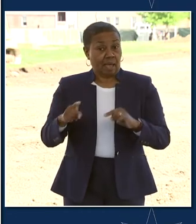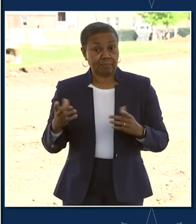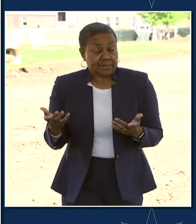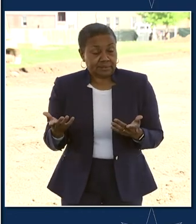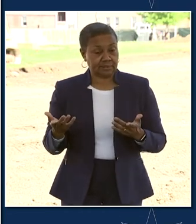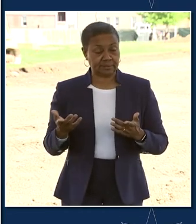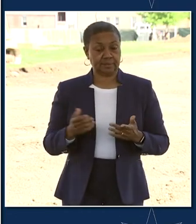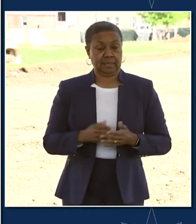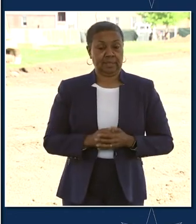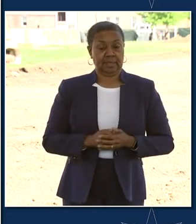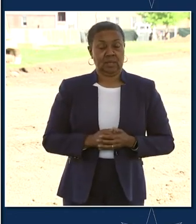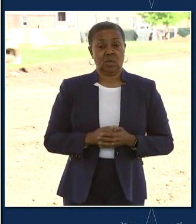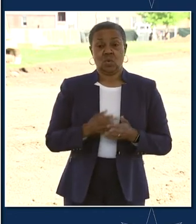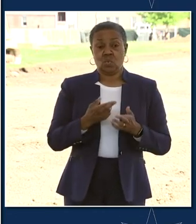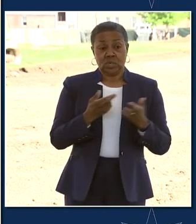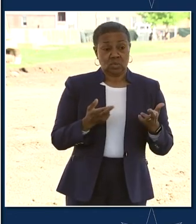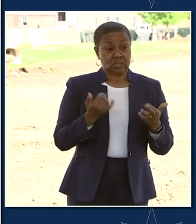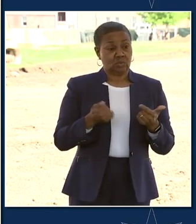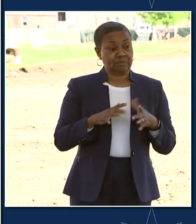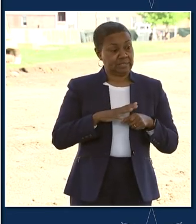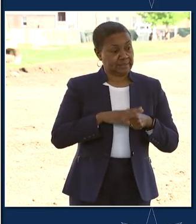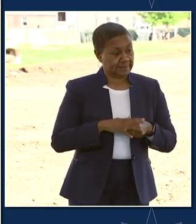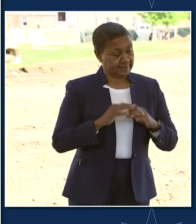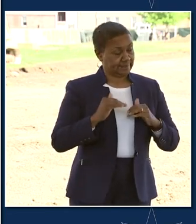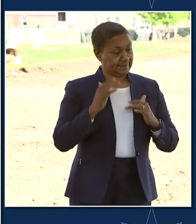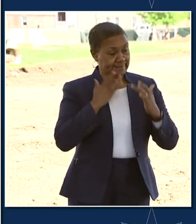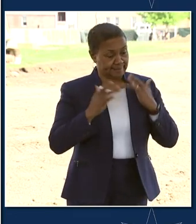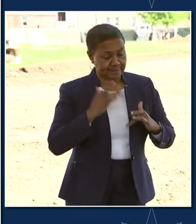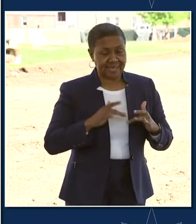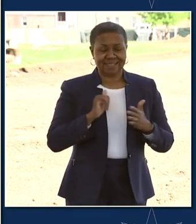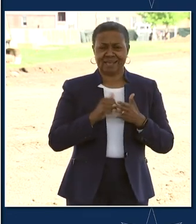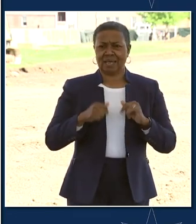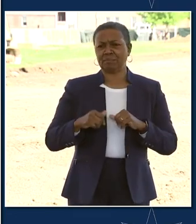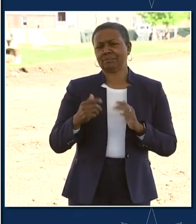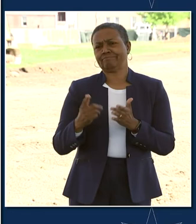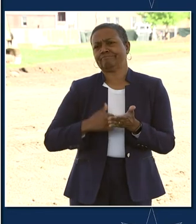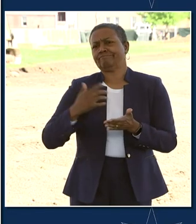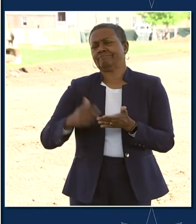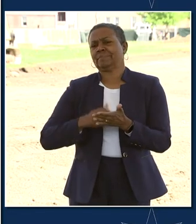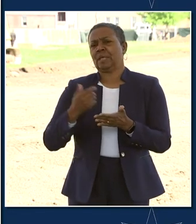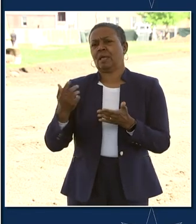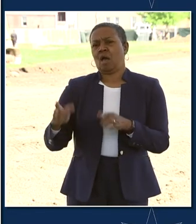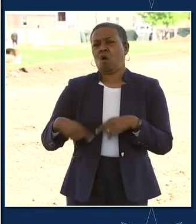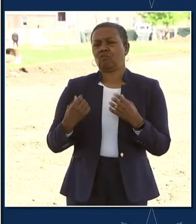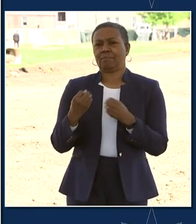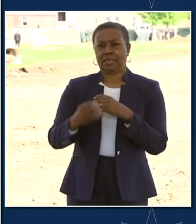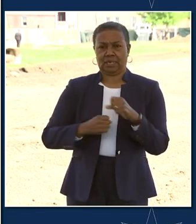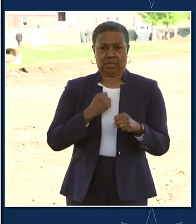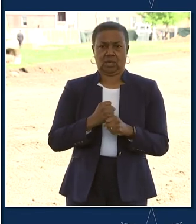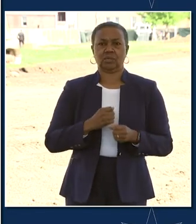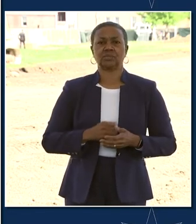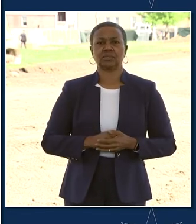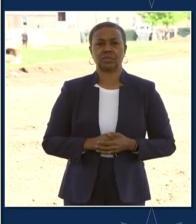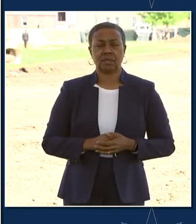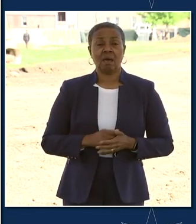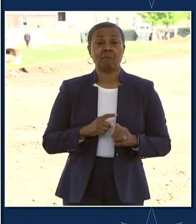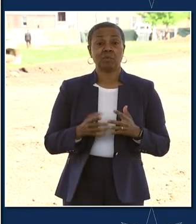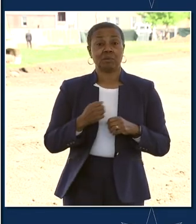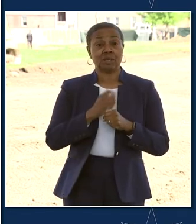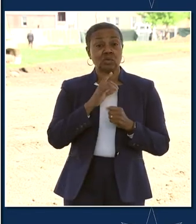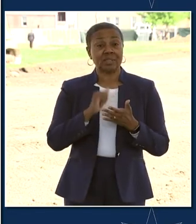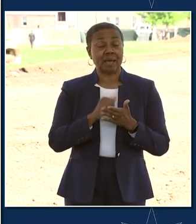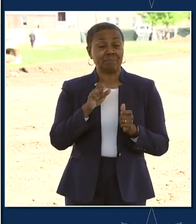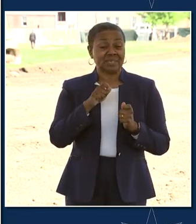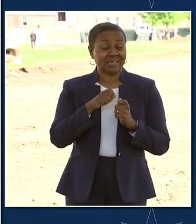happens, resources are going to be stressed. And we've seen that from time to time over many years. But we want to make sure